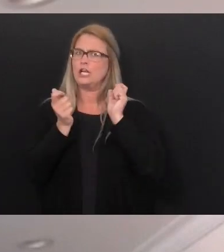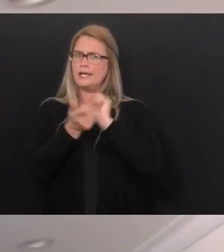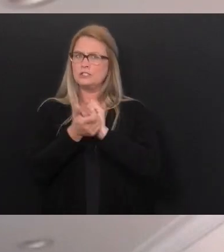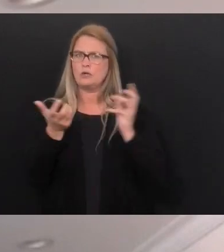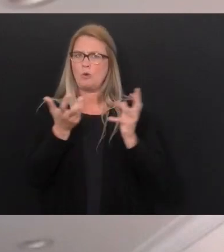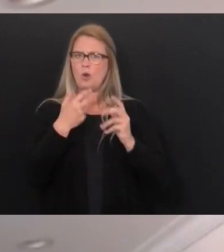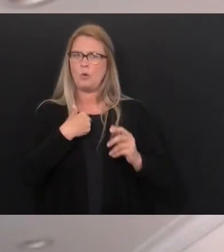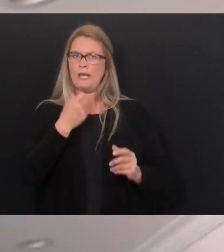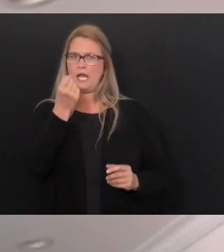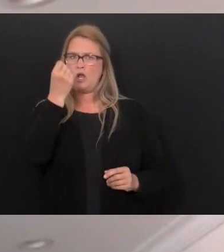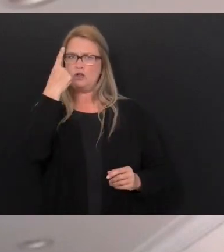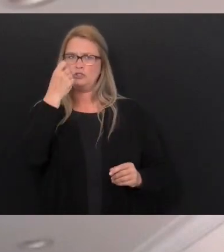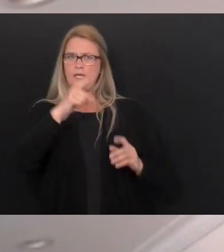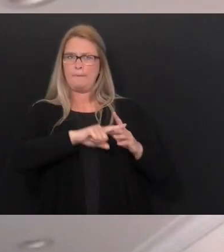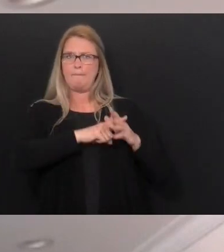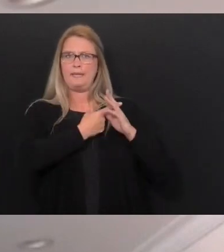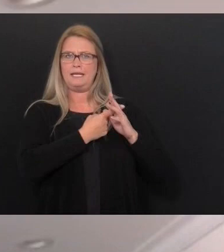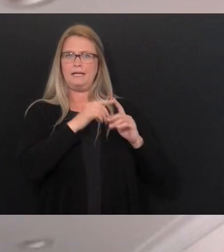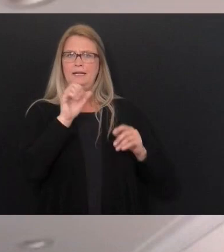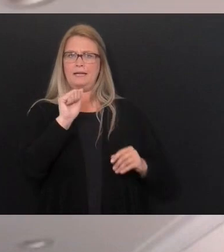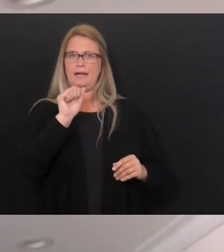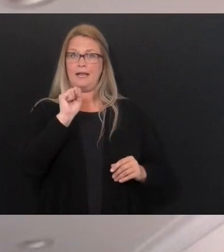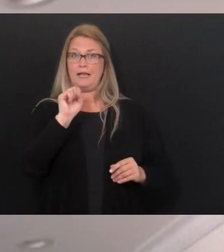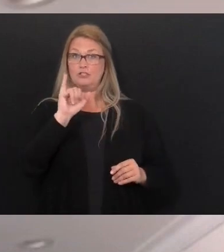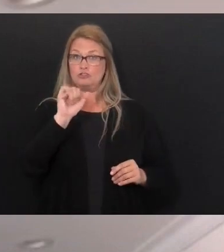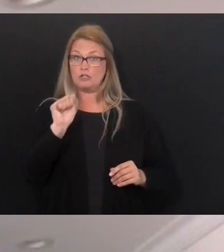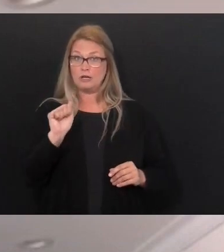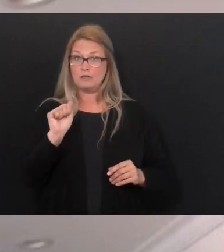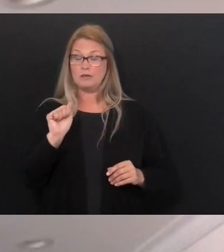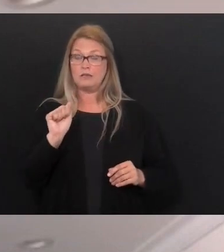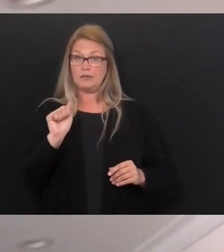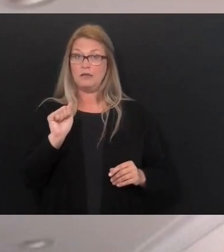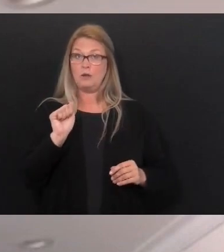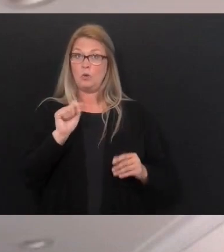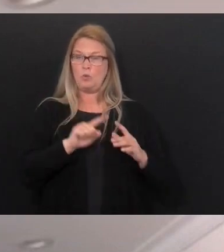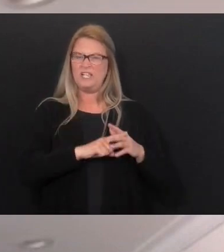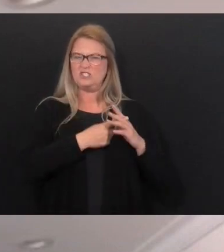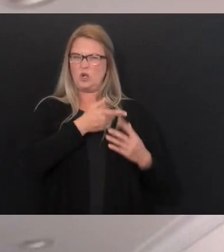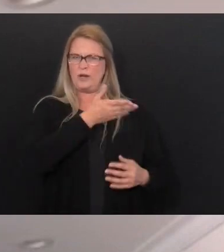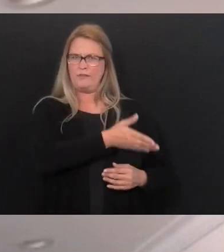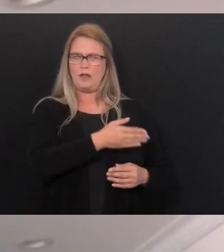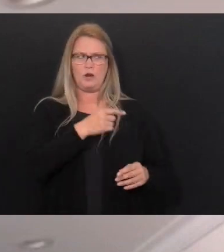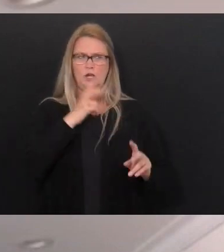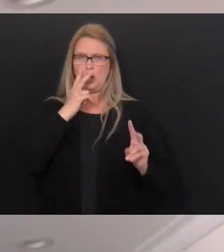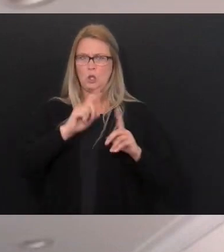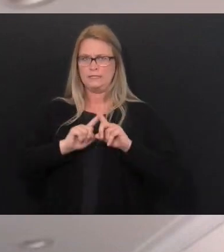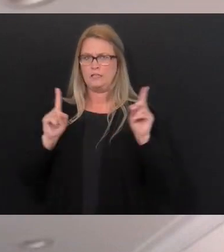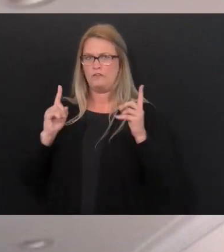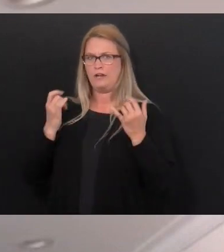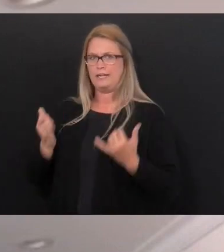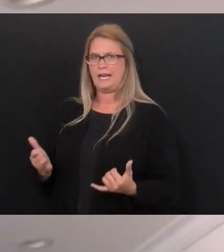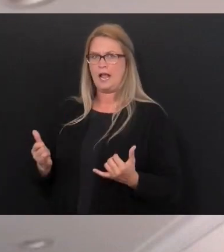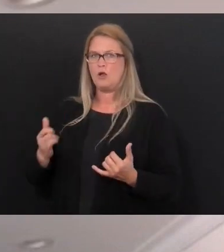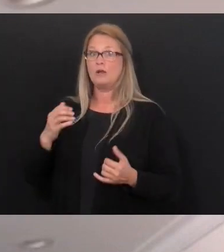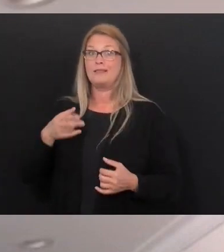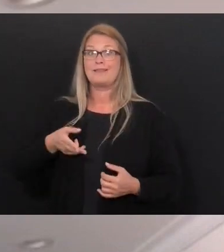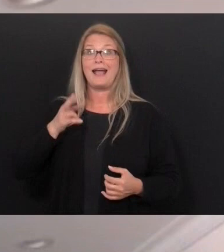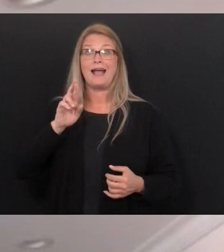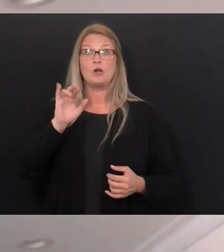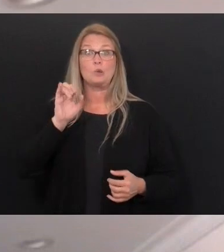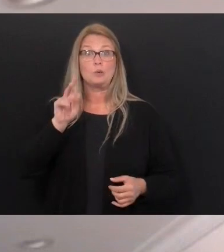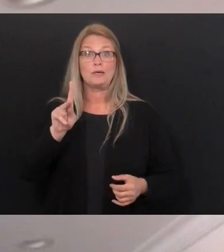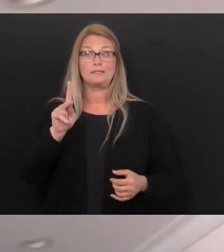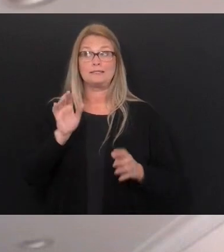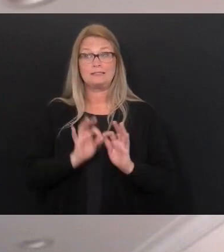we understood in Asia. And that's the reason why I think that looking at some of these risk factors is really important. And I think